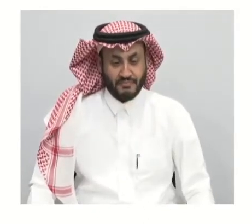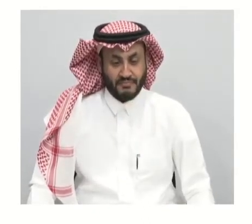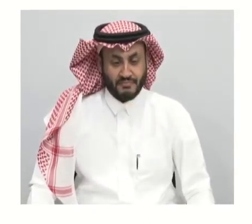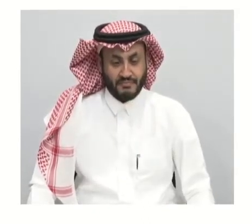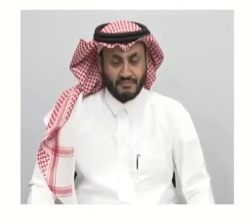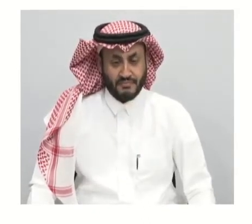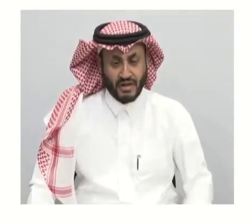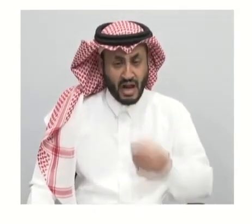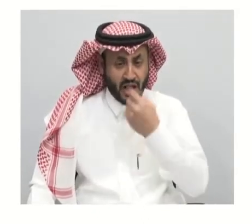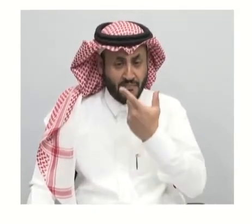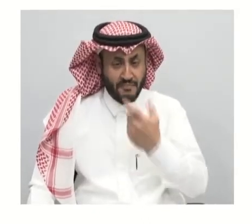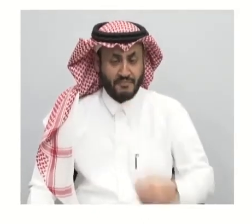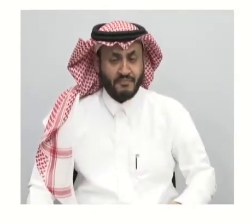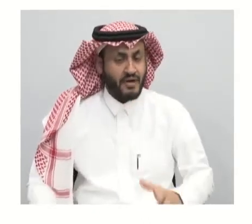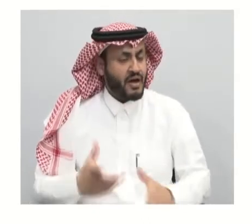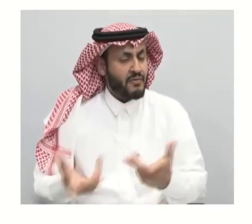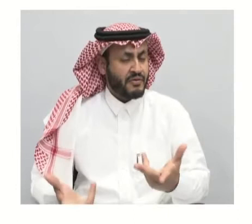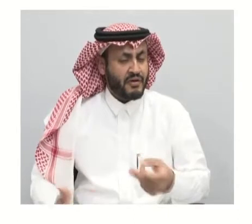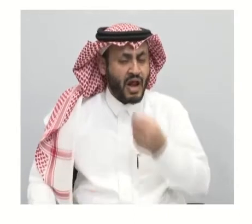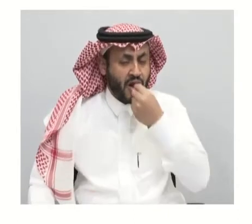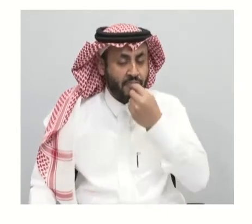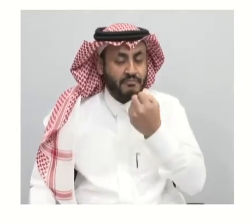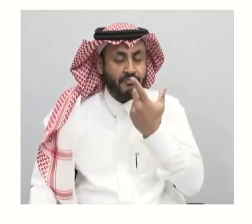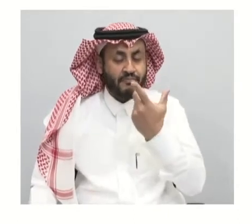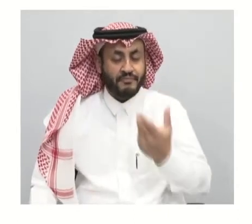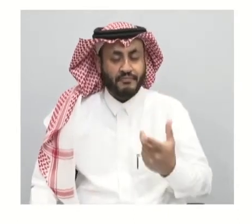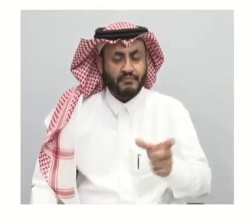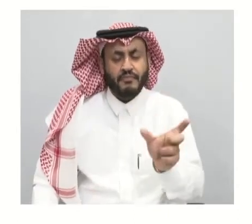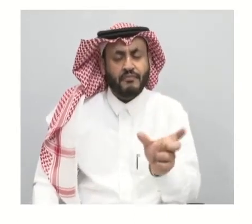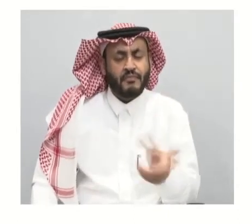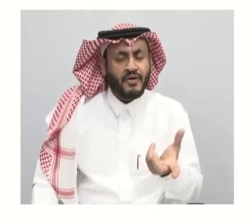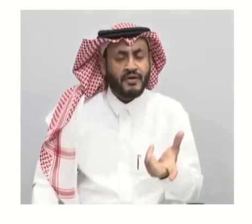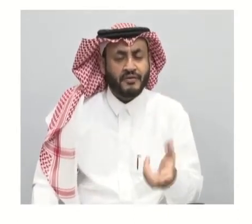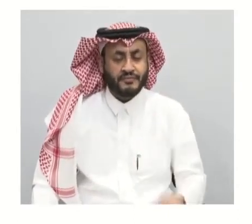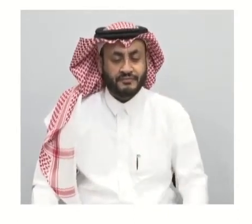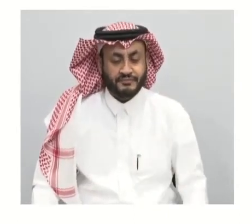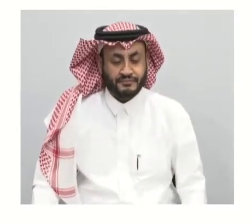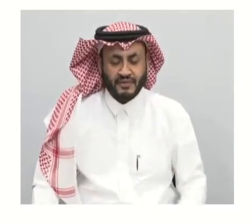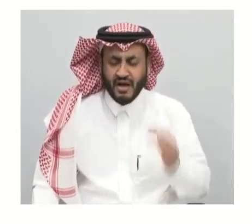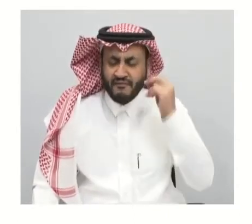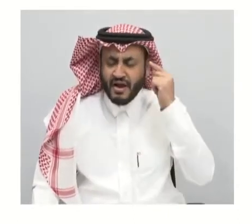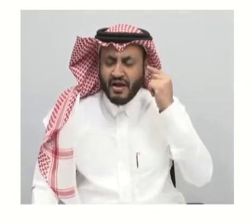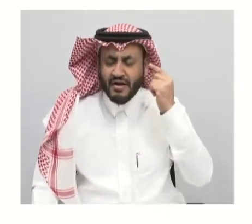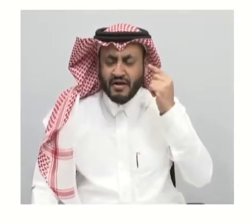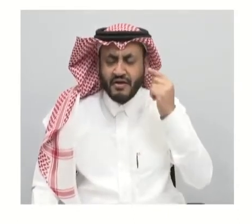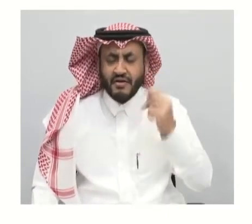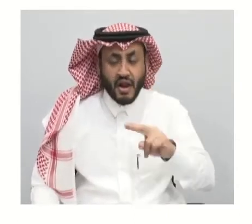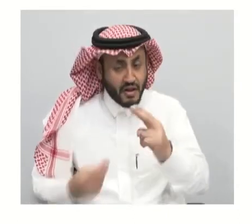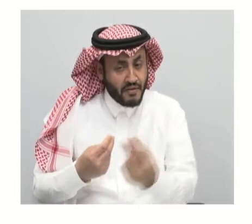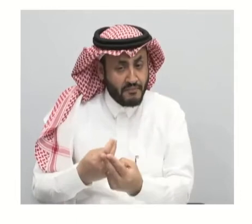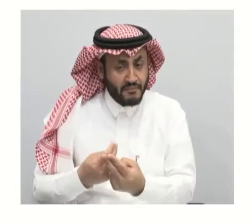They look delicious. We're talking about what? Which one is he? Try to think and find